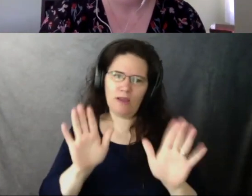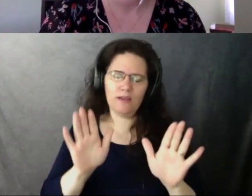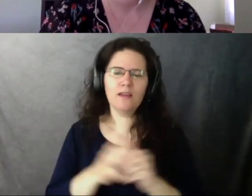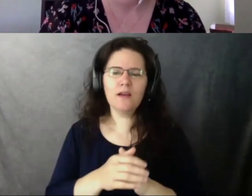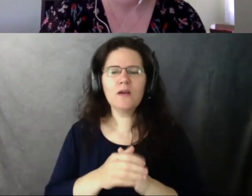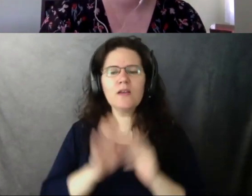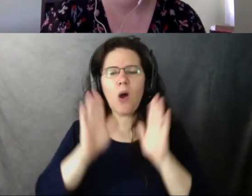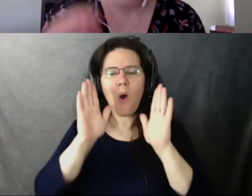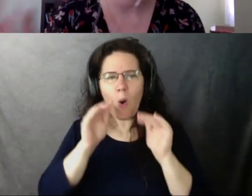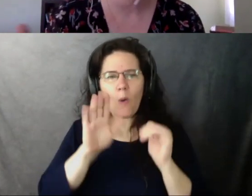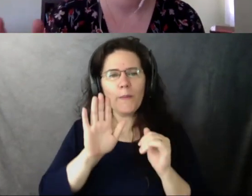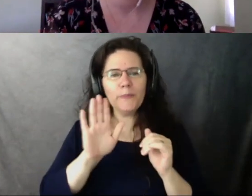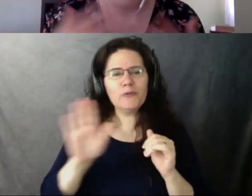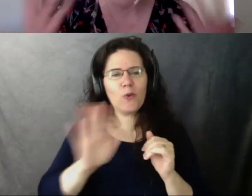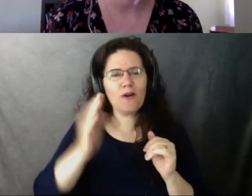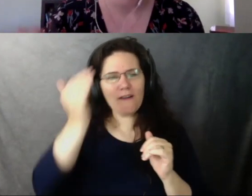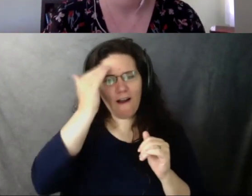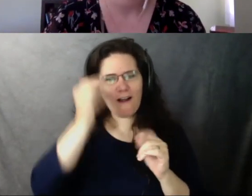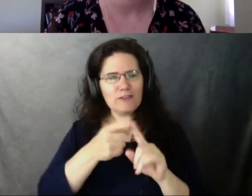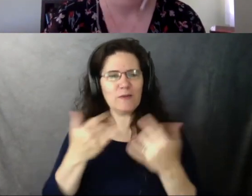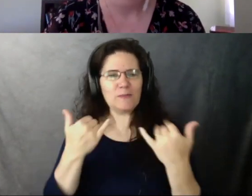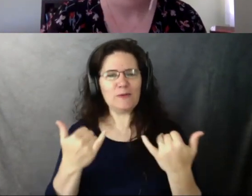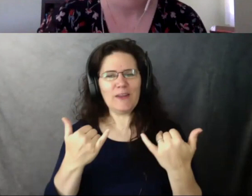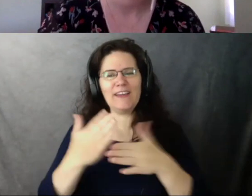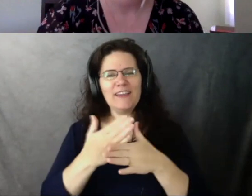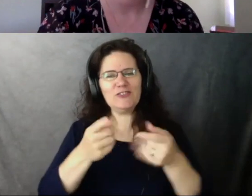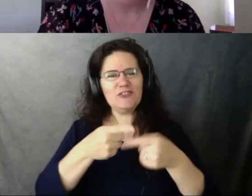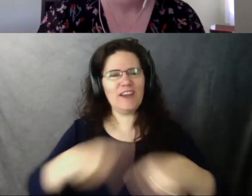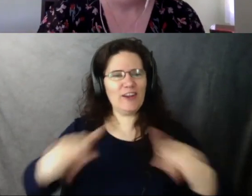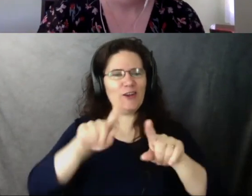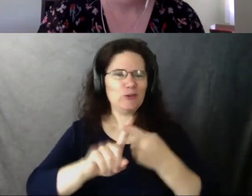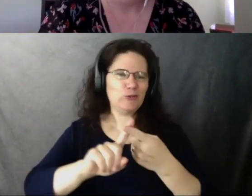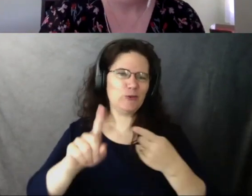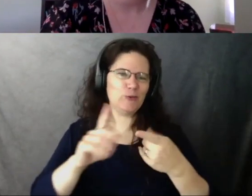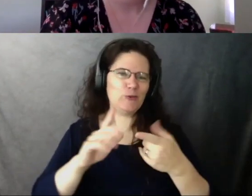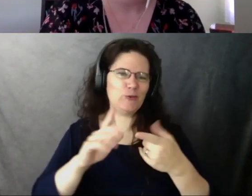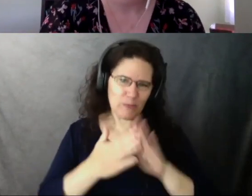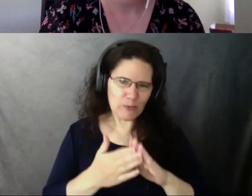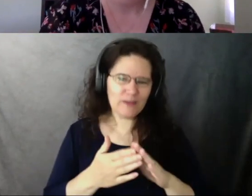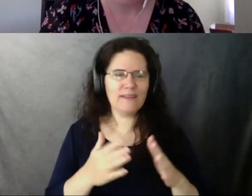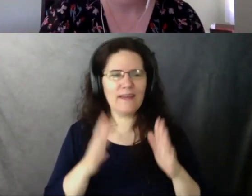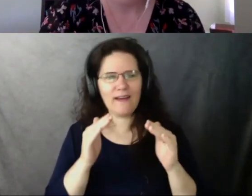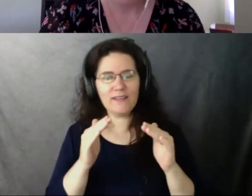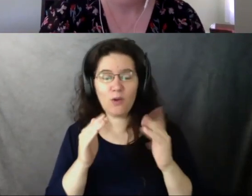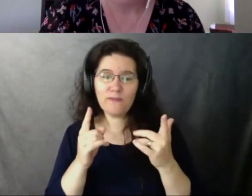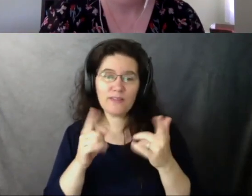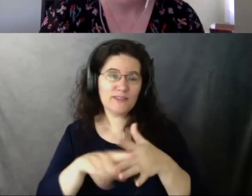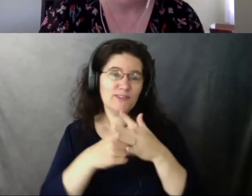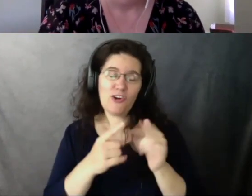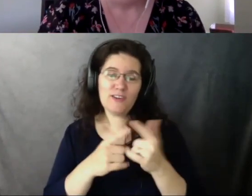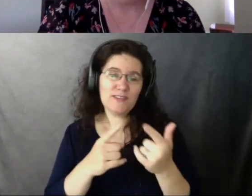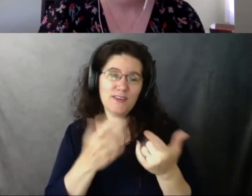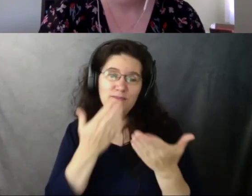take the knowledge that you learned today and share it out with your communities, and hopefully start some exciting